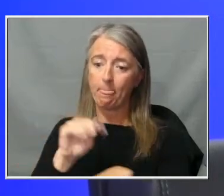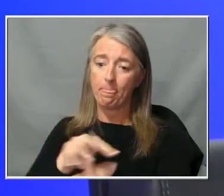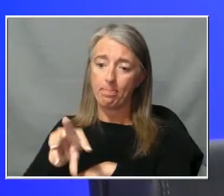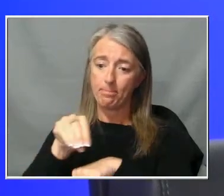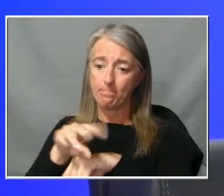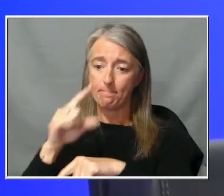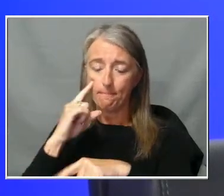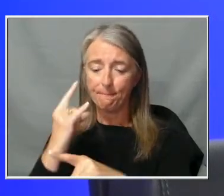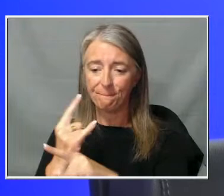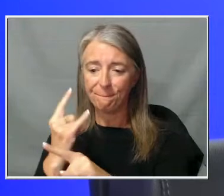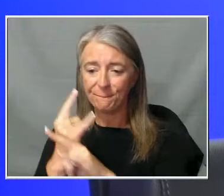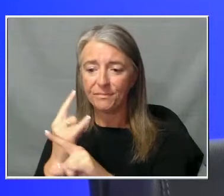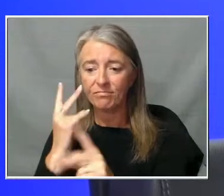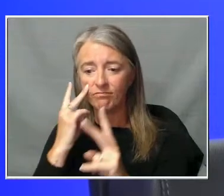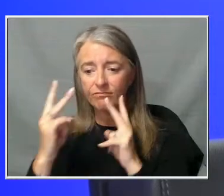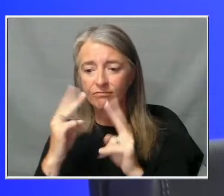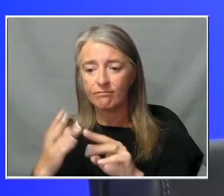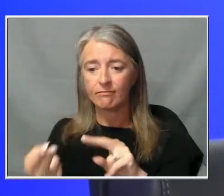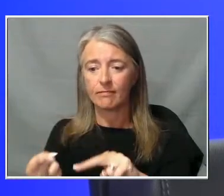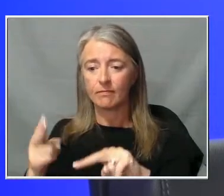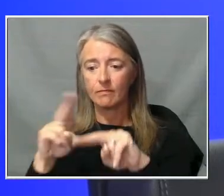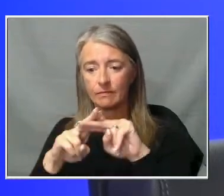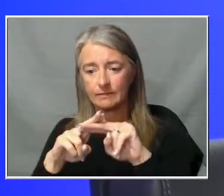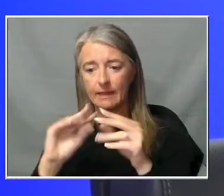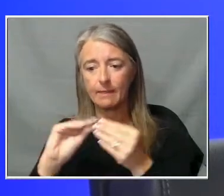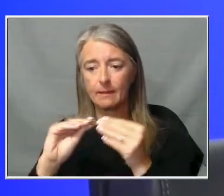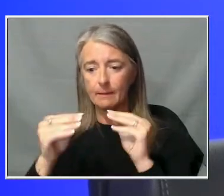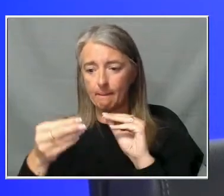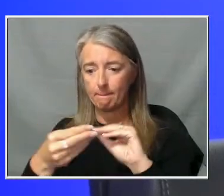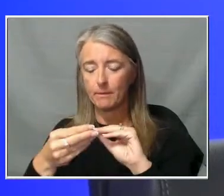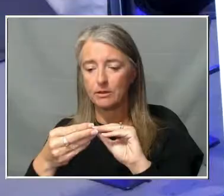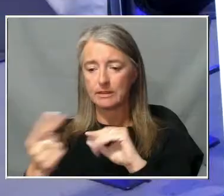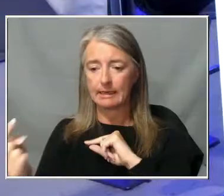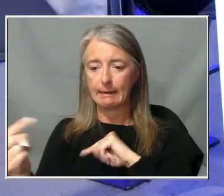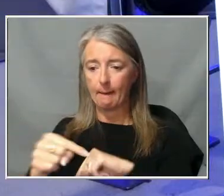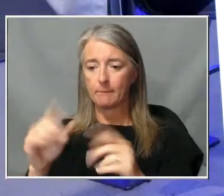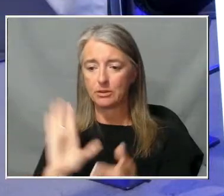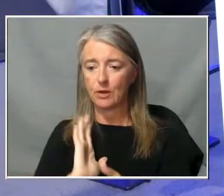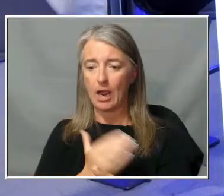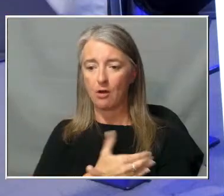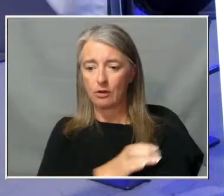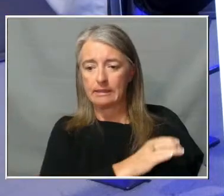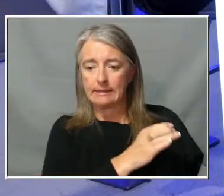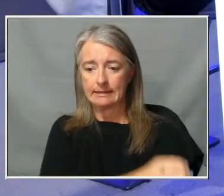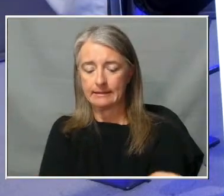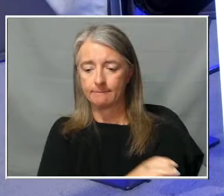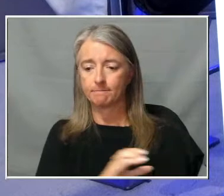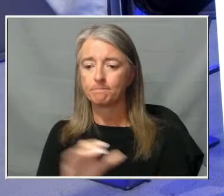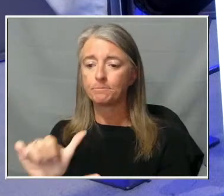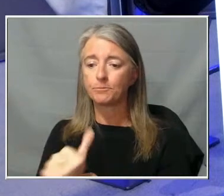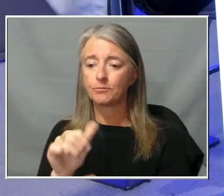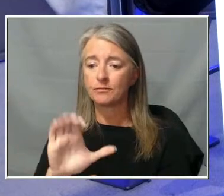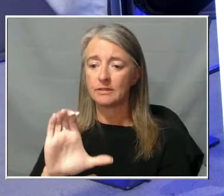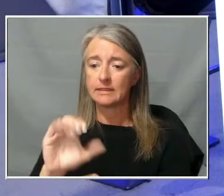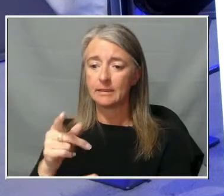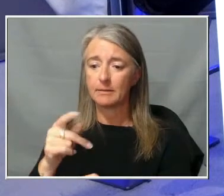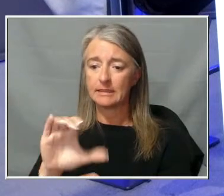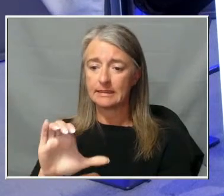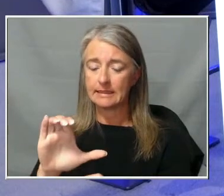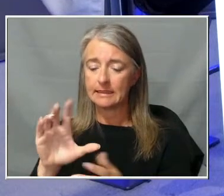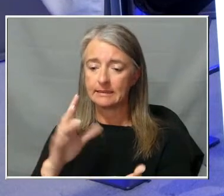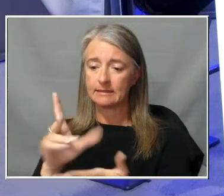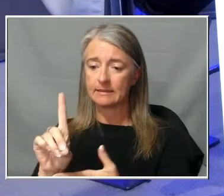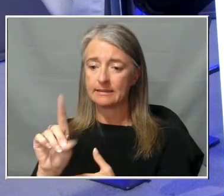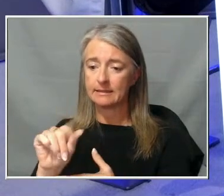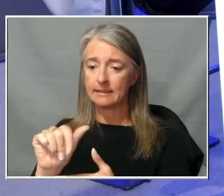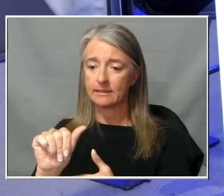we have seen an increase even in the numbers that came to our clinic. And there's other CDC data showing that alcoholic liver disease is killing